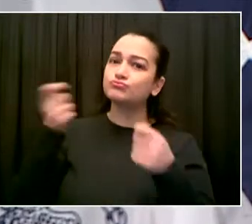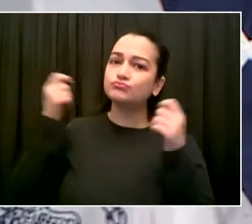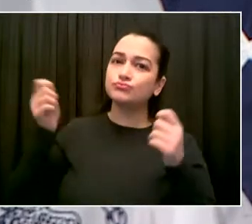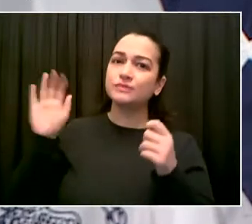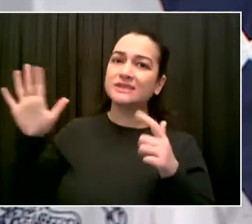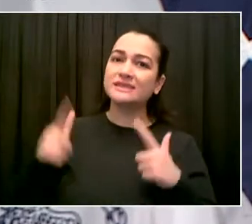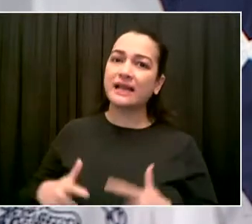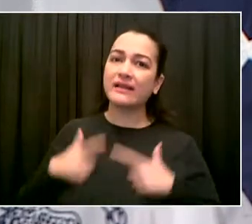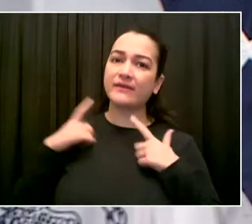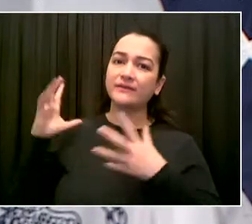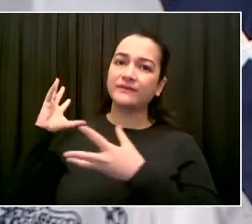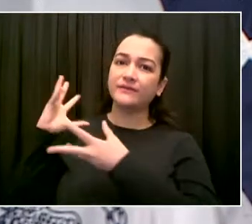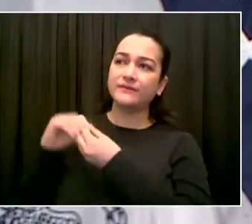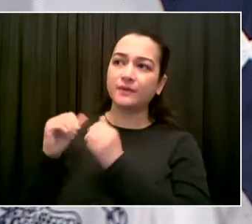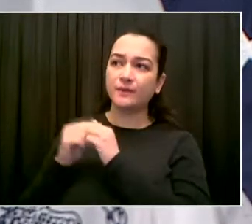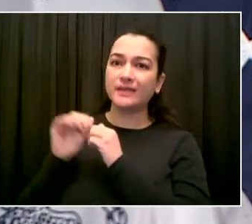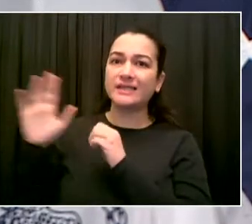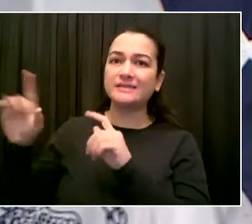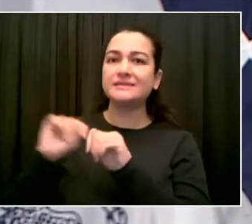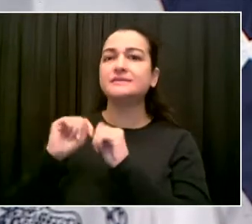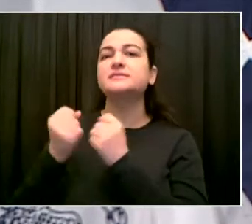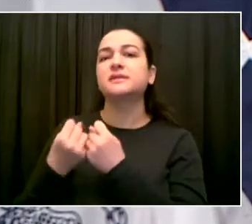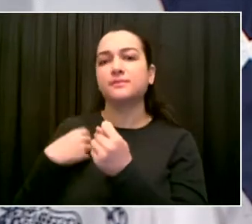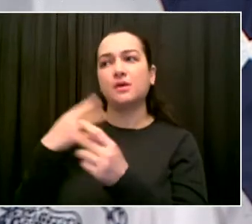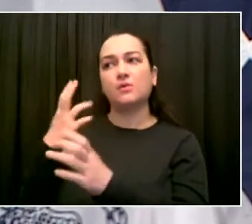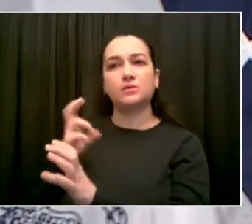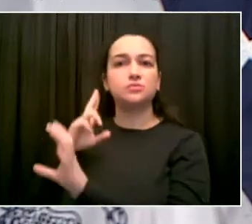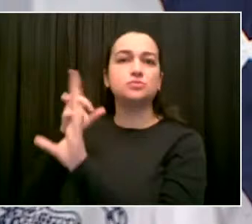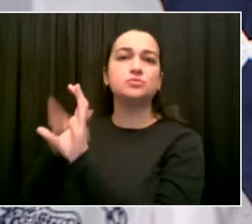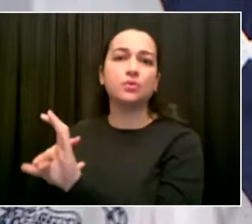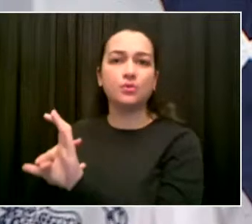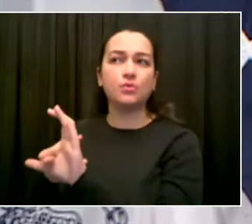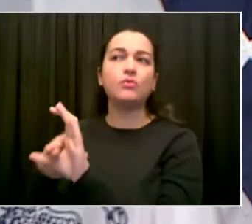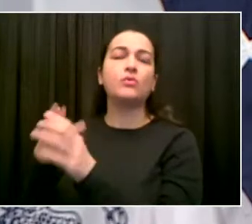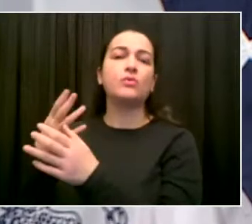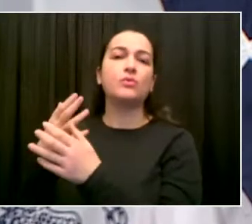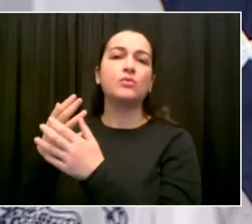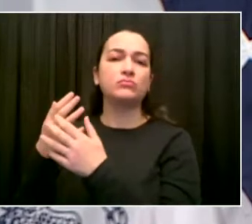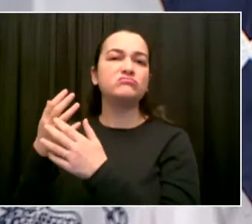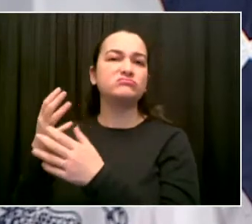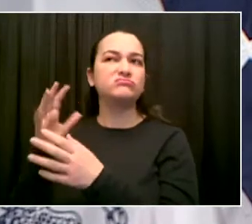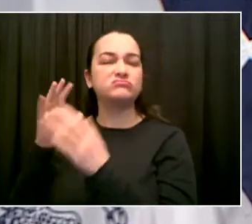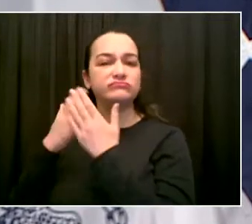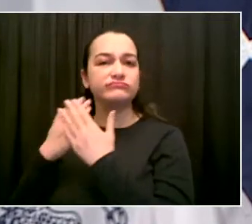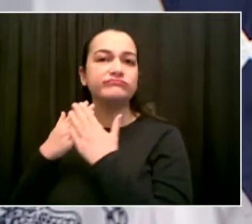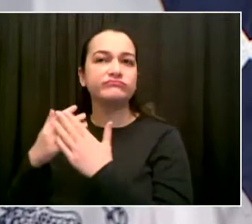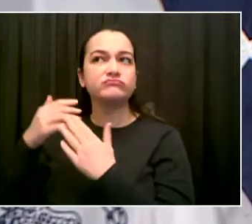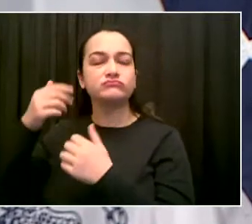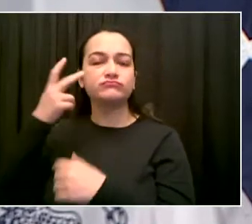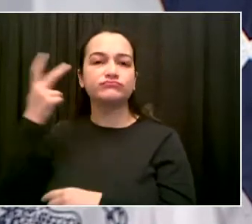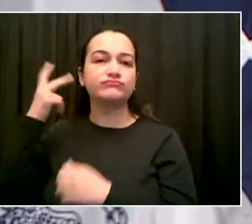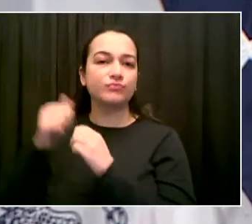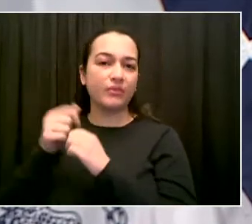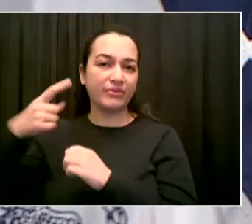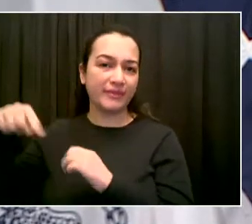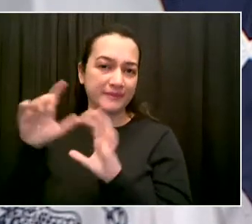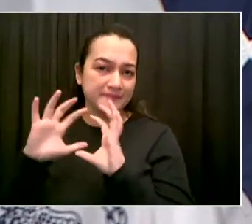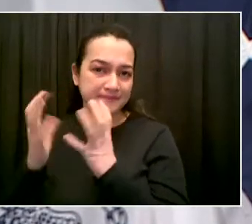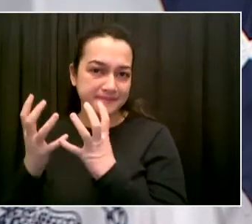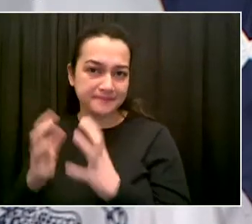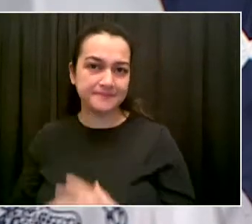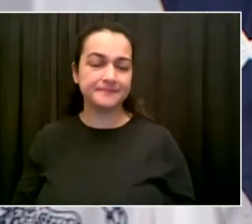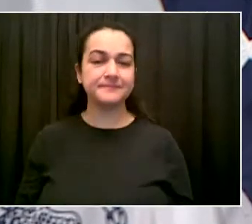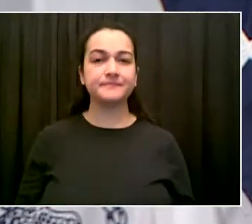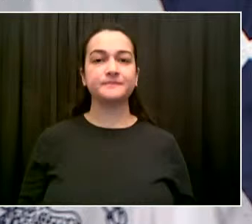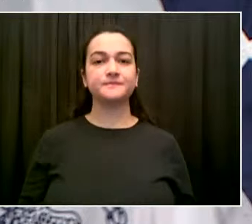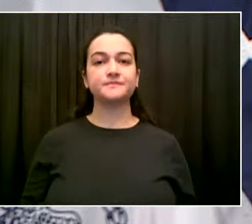On a happier note, yesterday, another sign of the rebirth of New York City, another